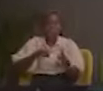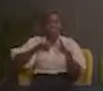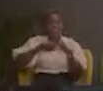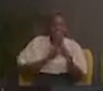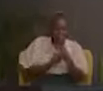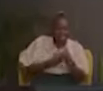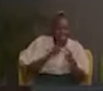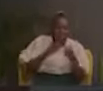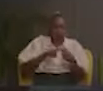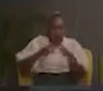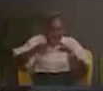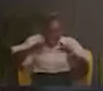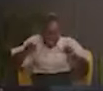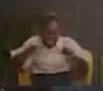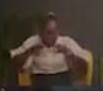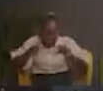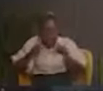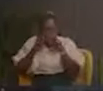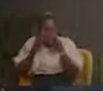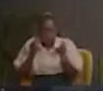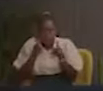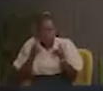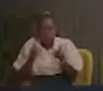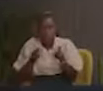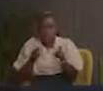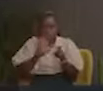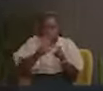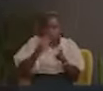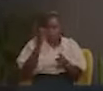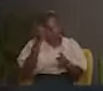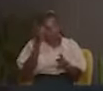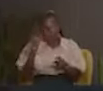to examine your understanding.